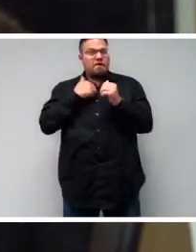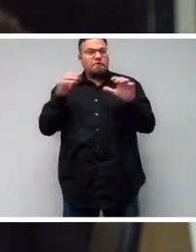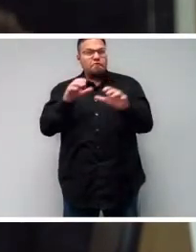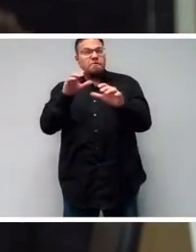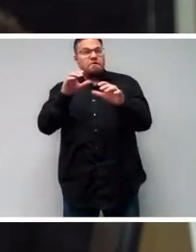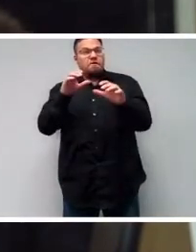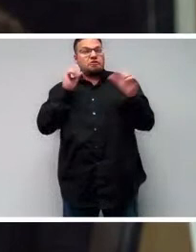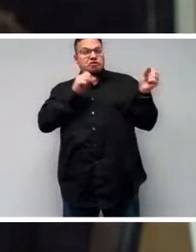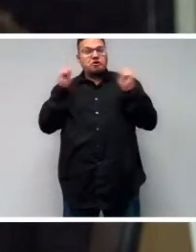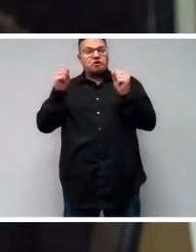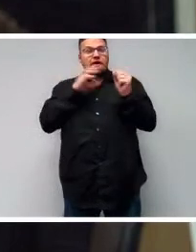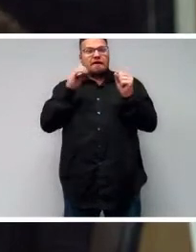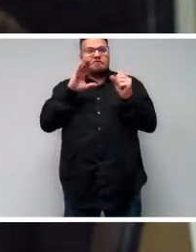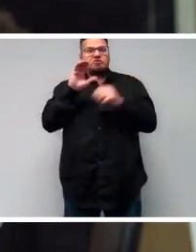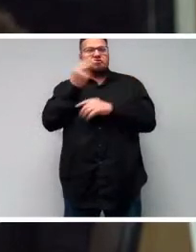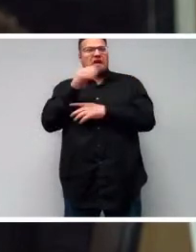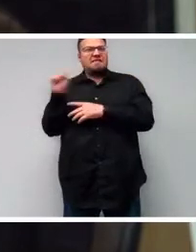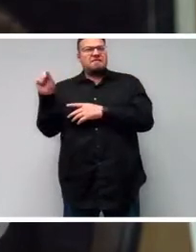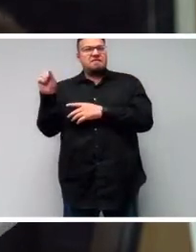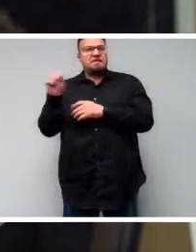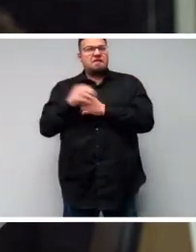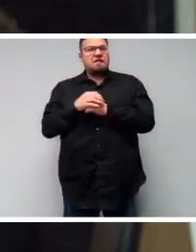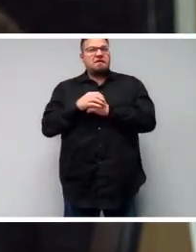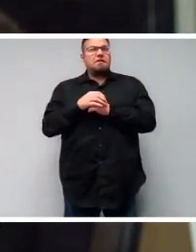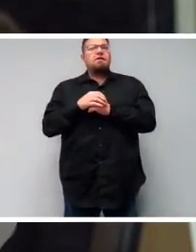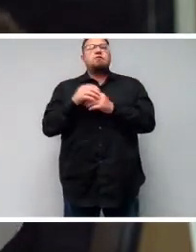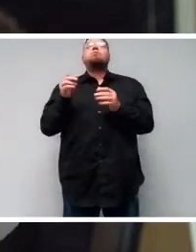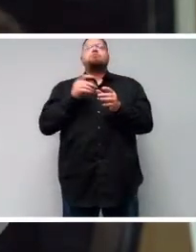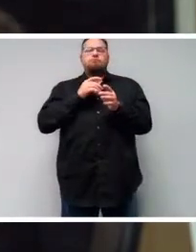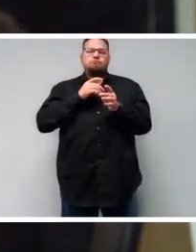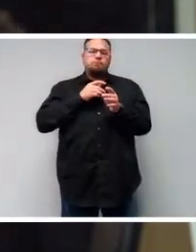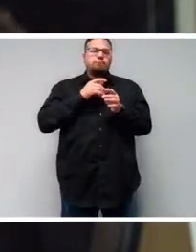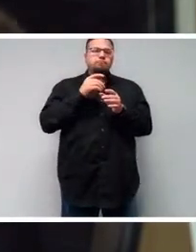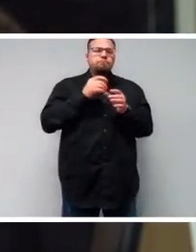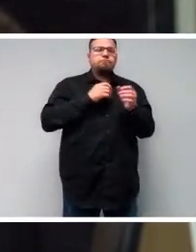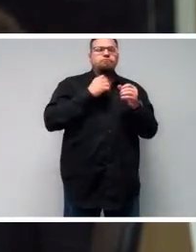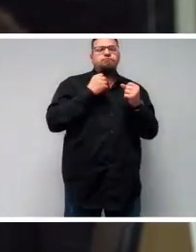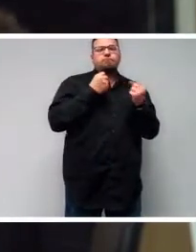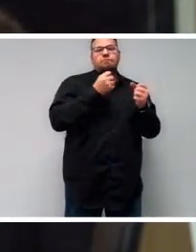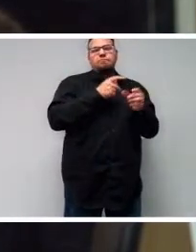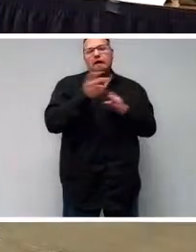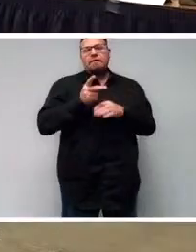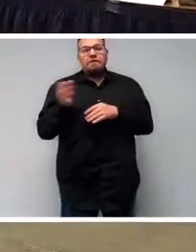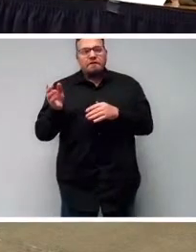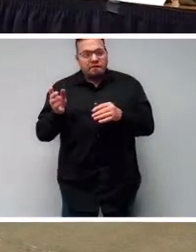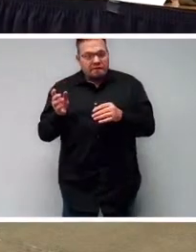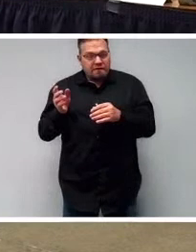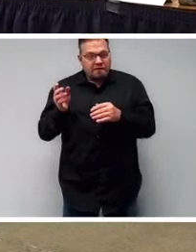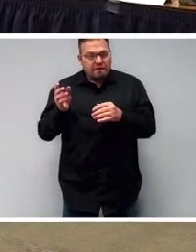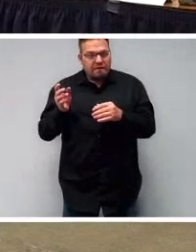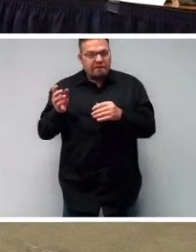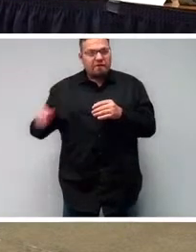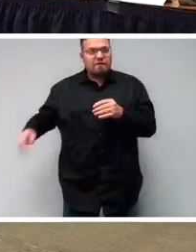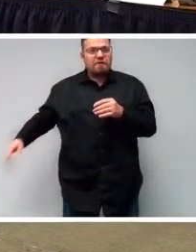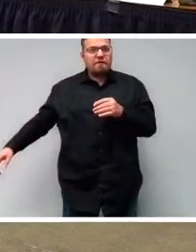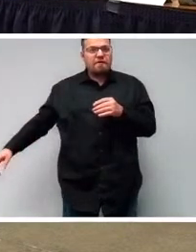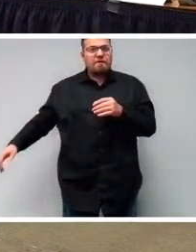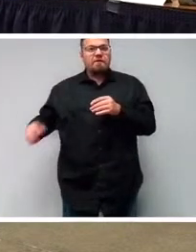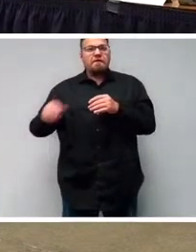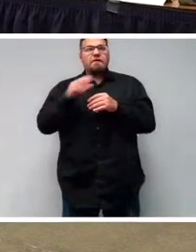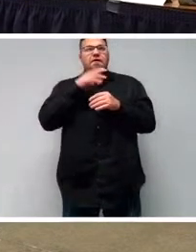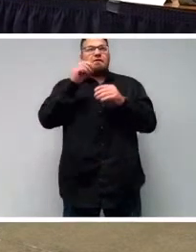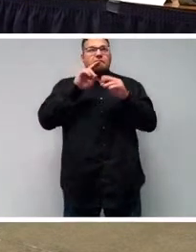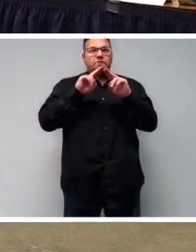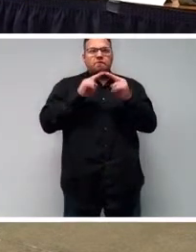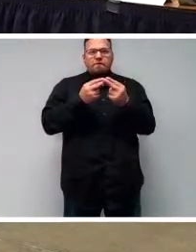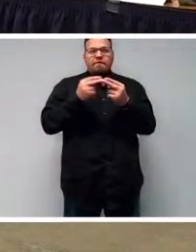track. So I'm North Salem's biggest cheerleader, and I am CTEC's biggest cheerleader here too. And Unified Sports. And